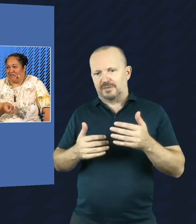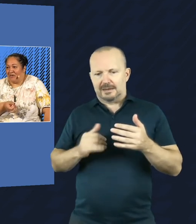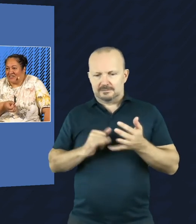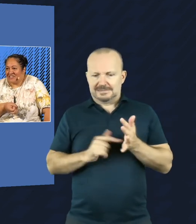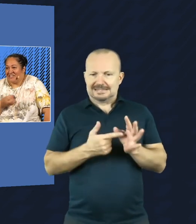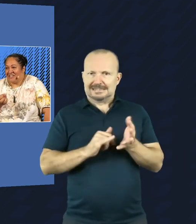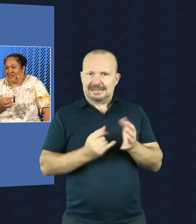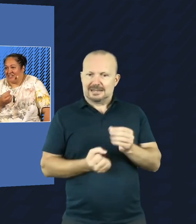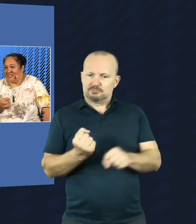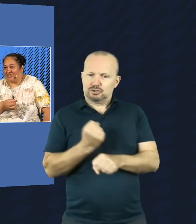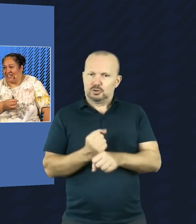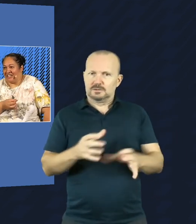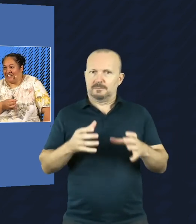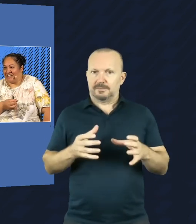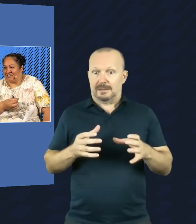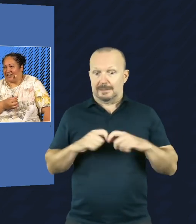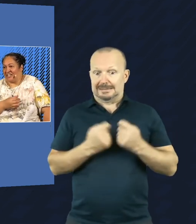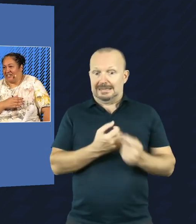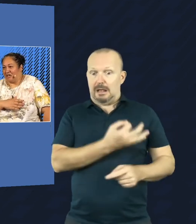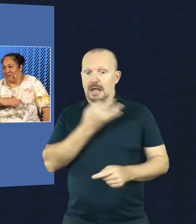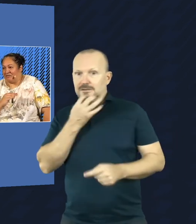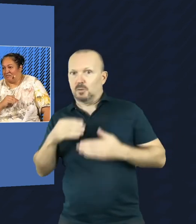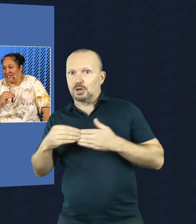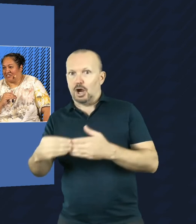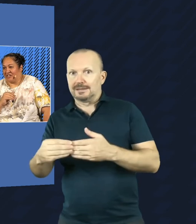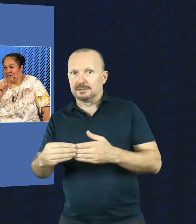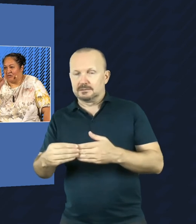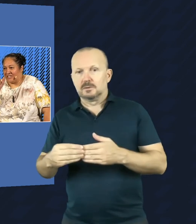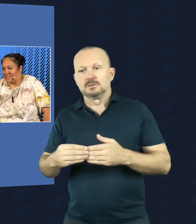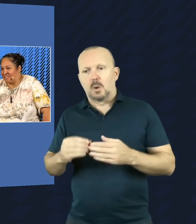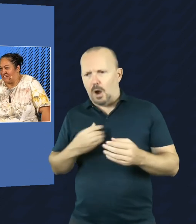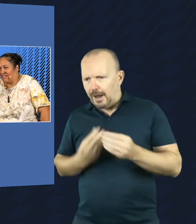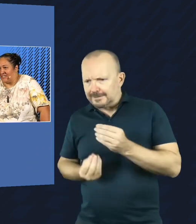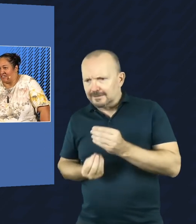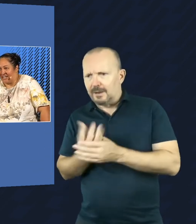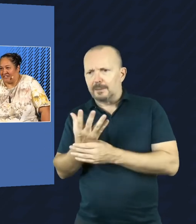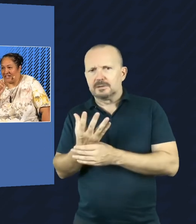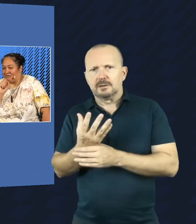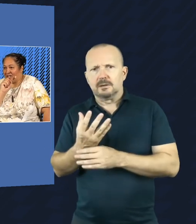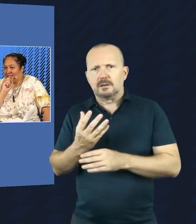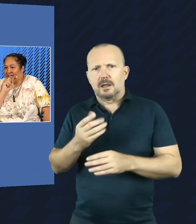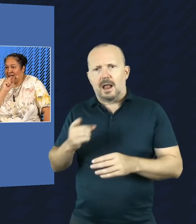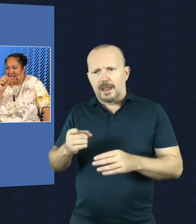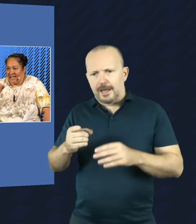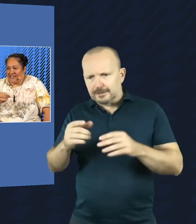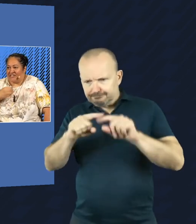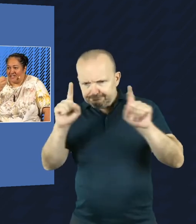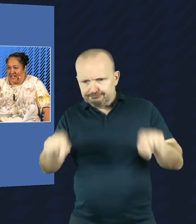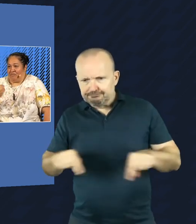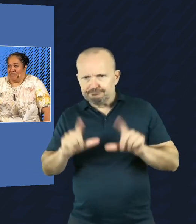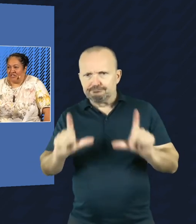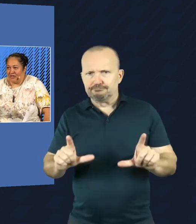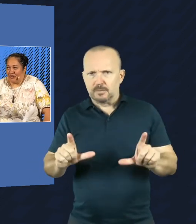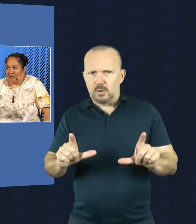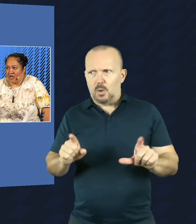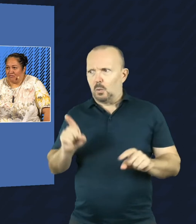what happened was, I ended up creating a whariki, a bit of a mat with these tikanga in it and the kawa, and it